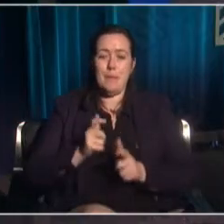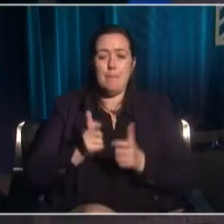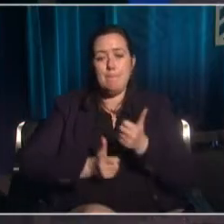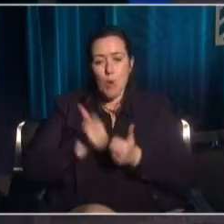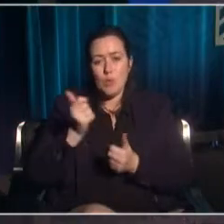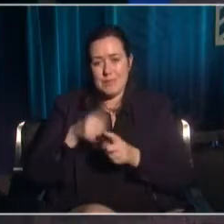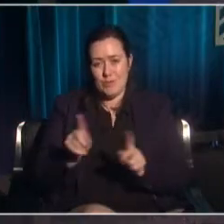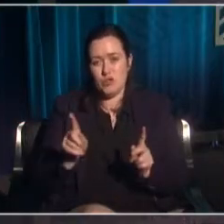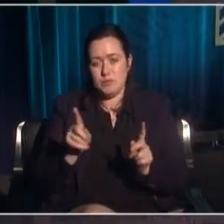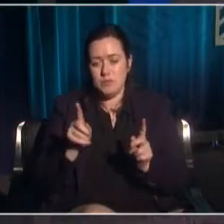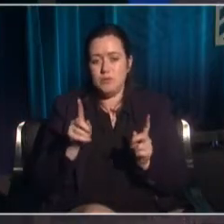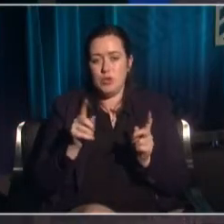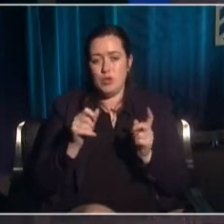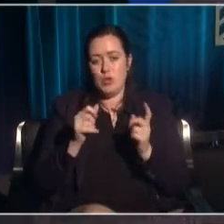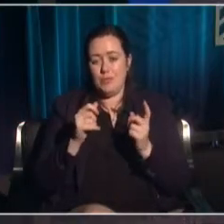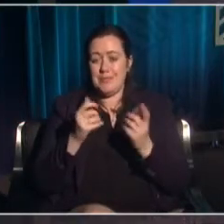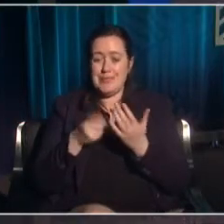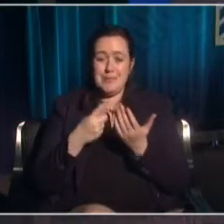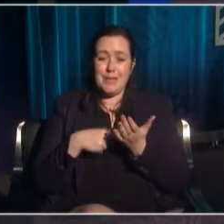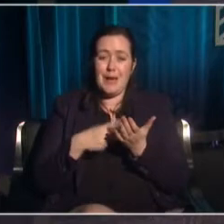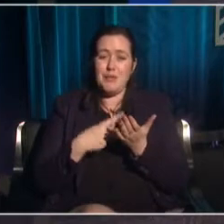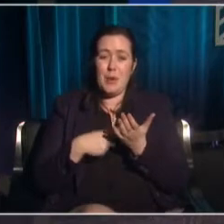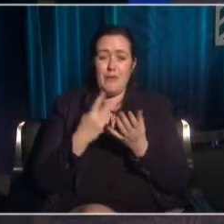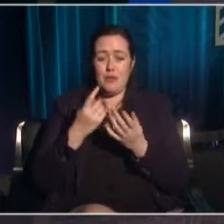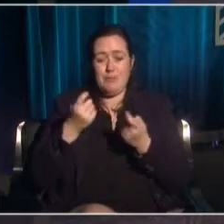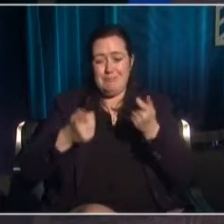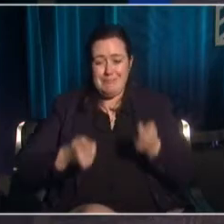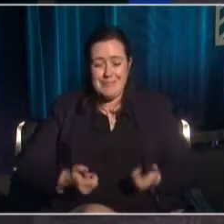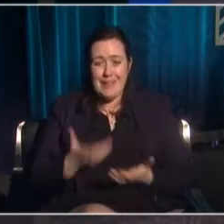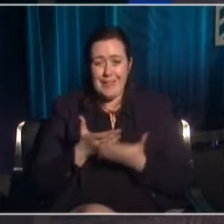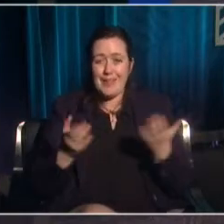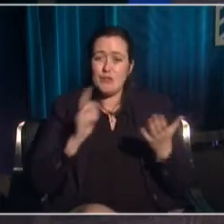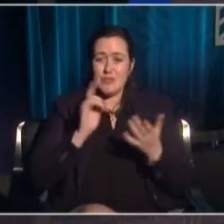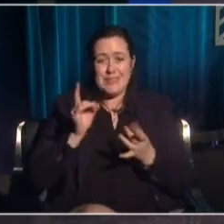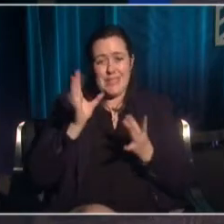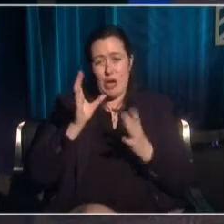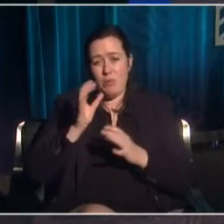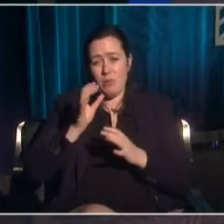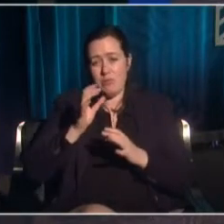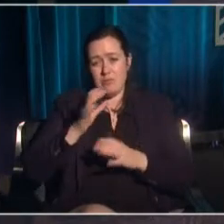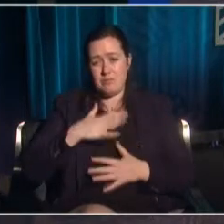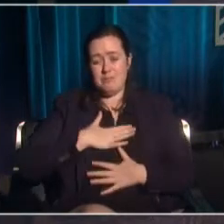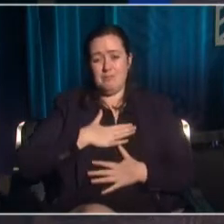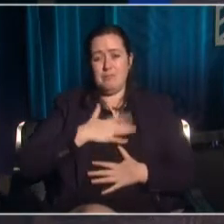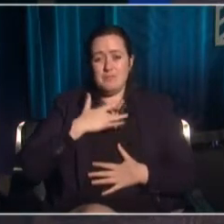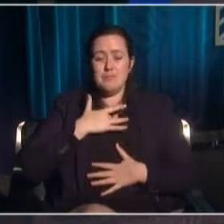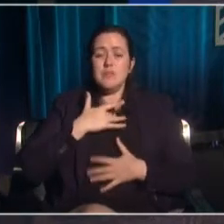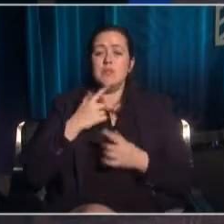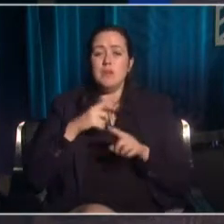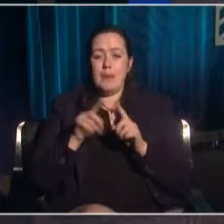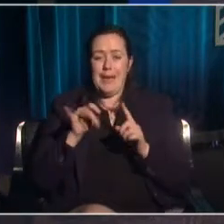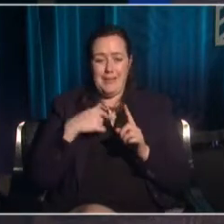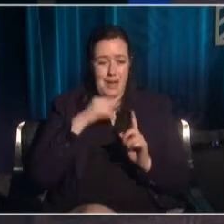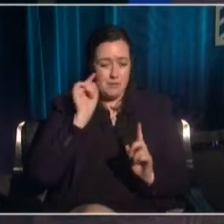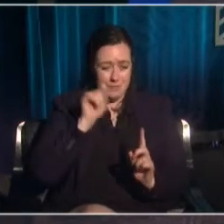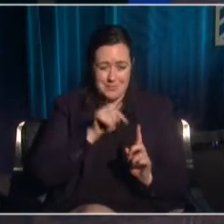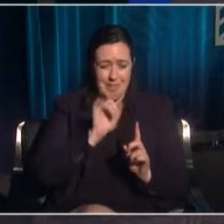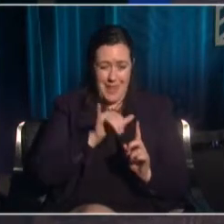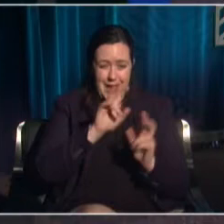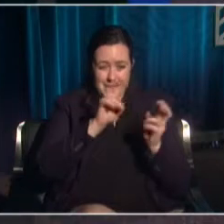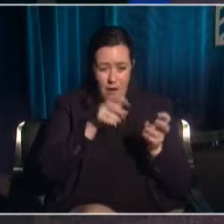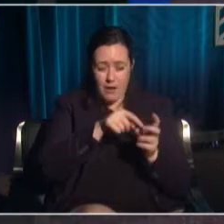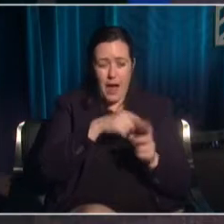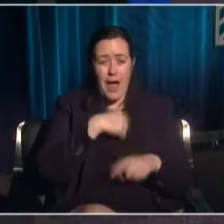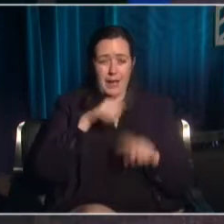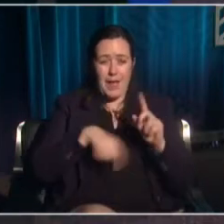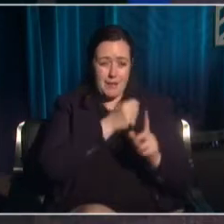you've just got to wave through things that are terrible and awful, but if I can't make a difference, then I need to go and focus where I can. And for us, that means focusing